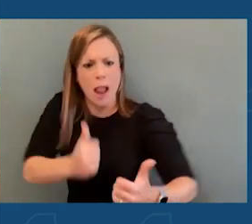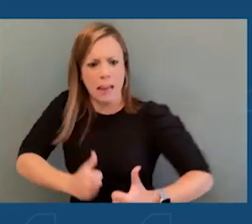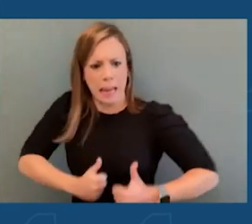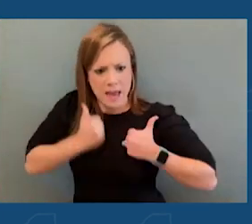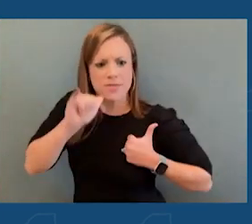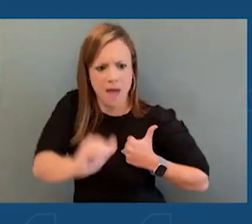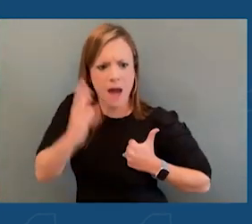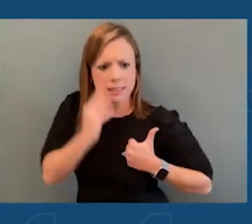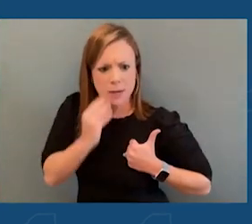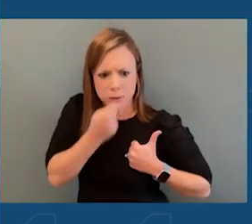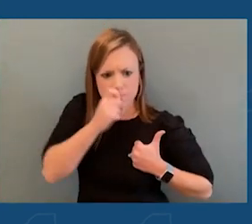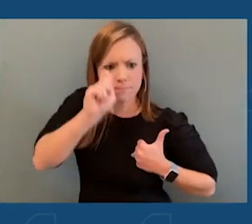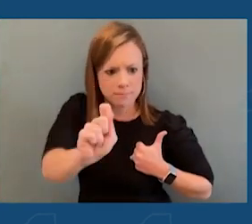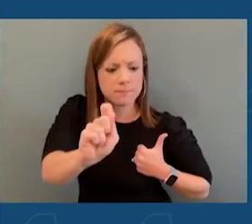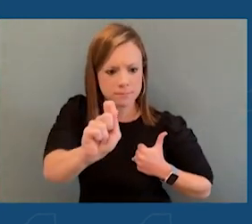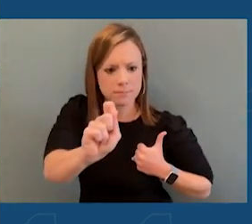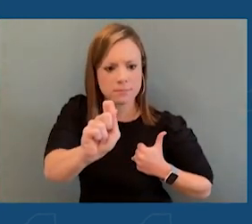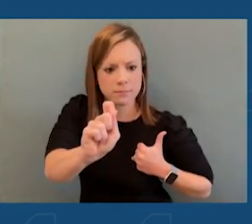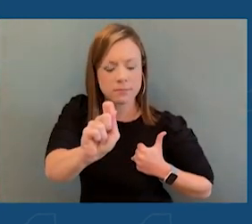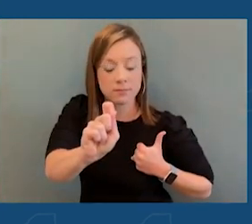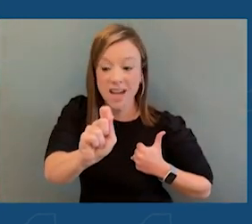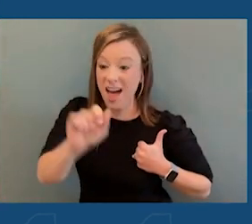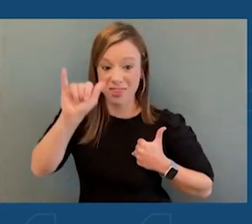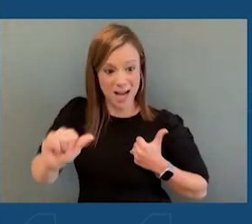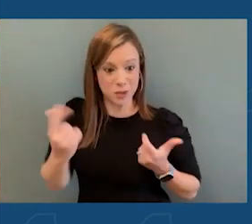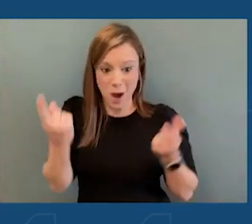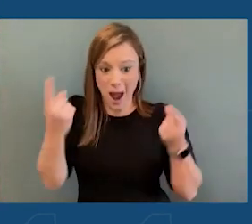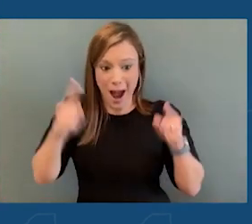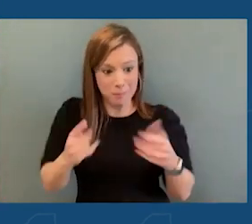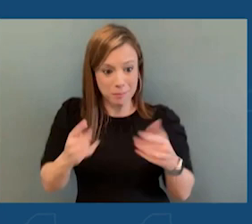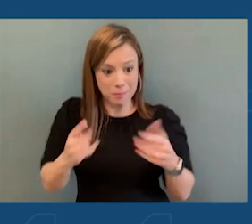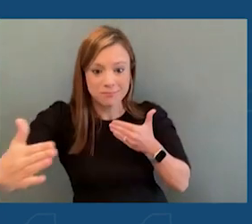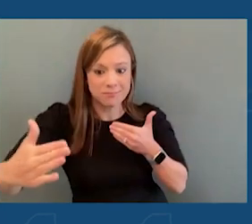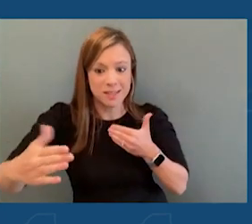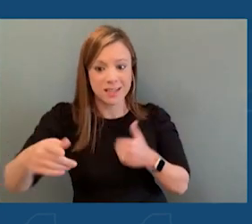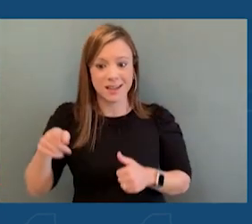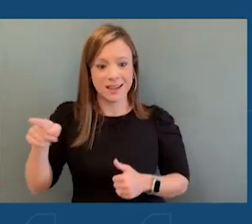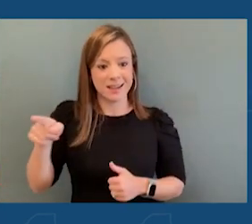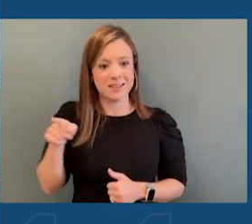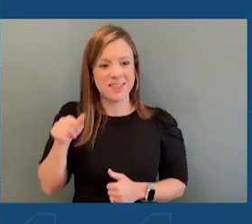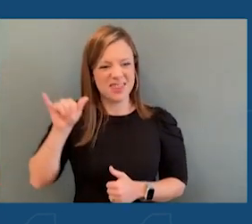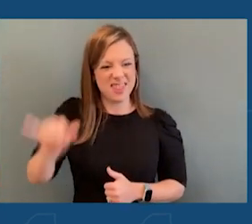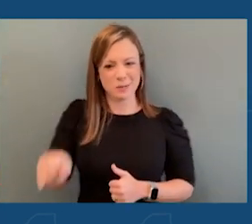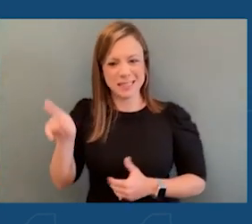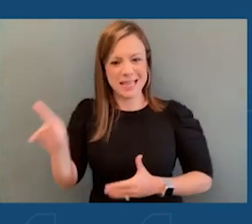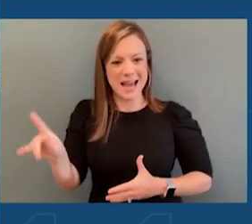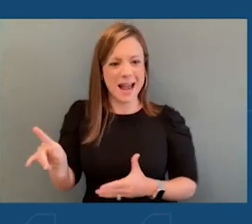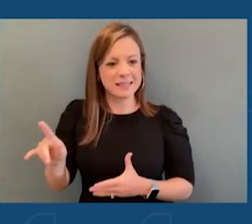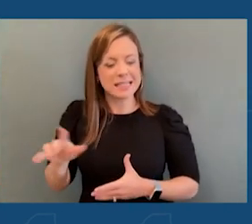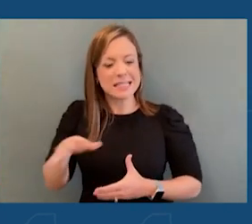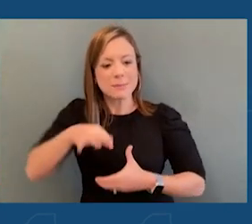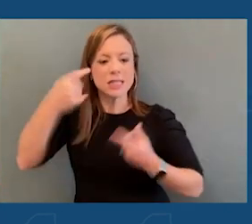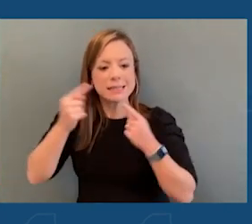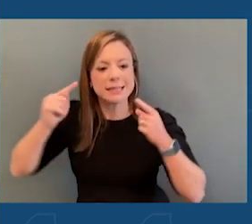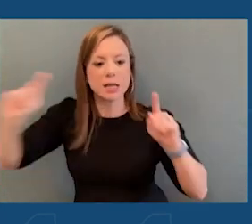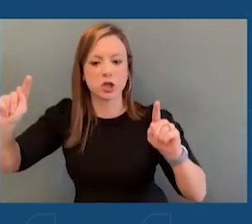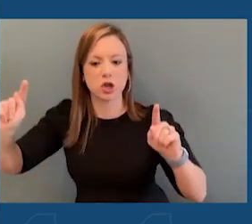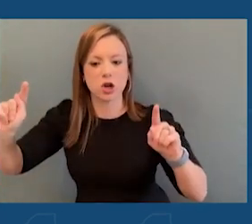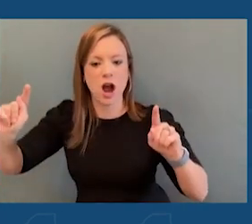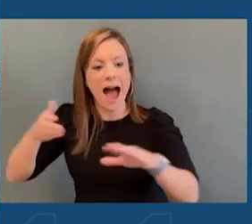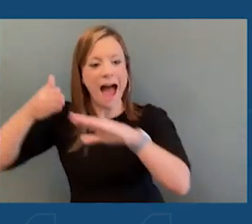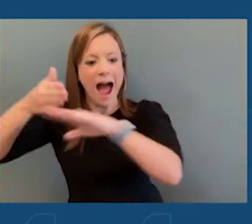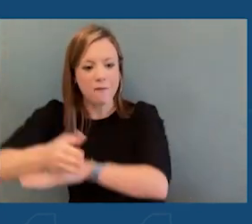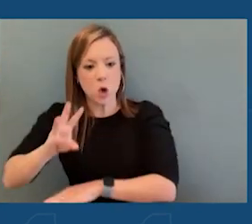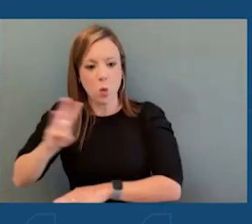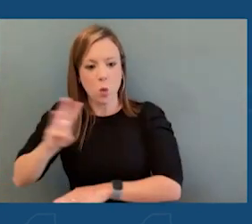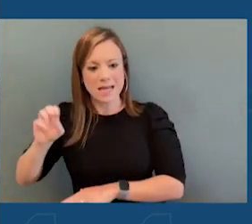forward. You made a spiritual successor to West Side Story, one that is much more relatable to the people who've come